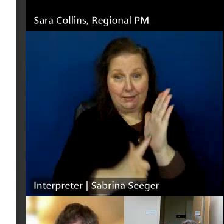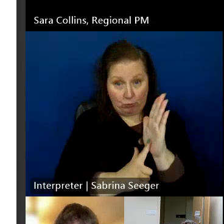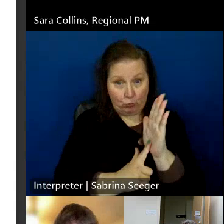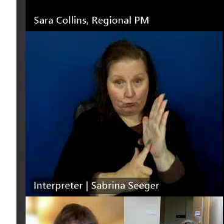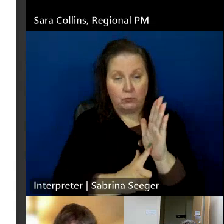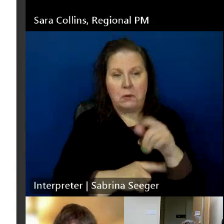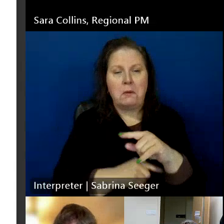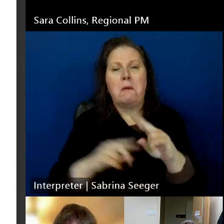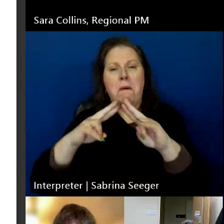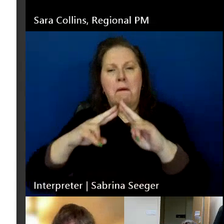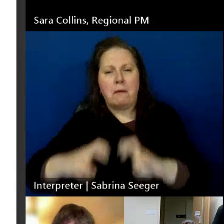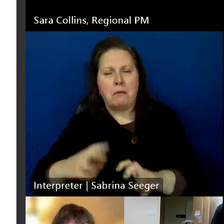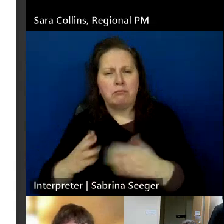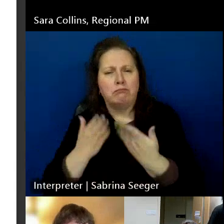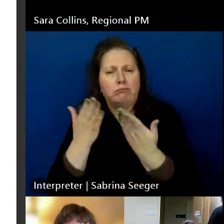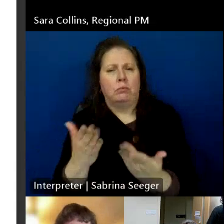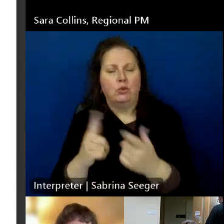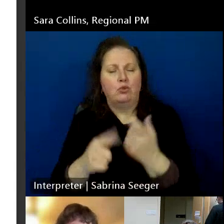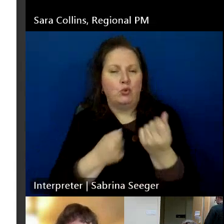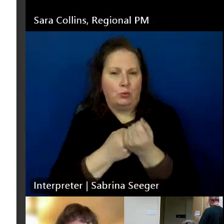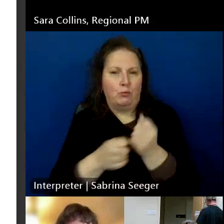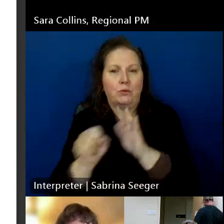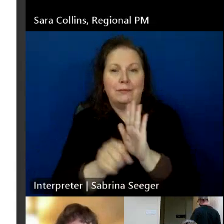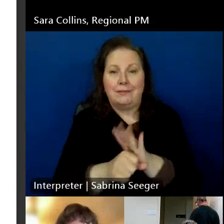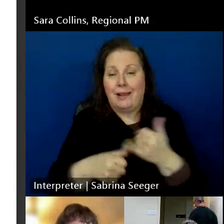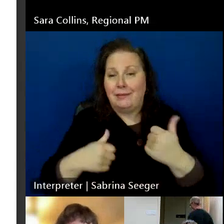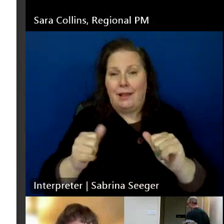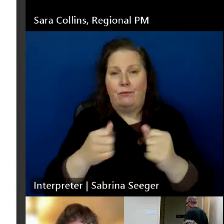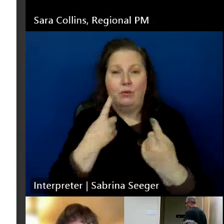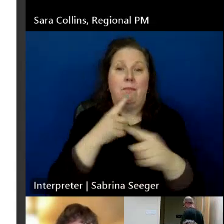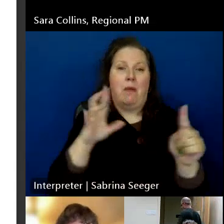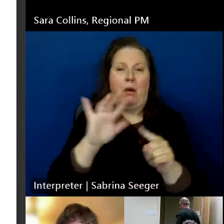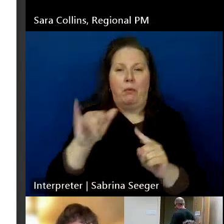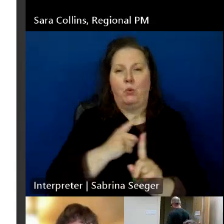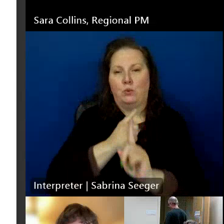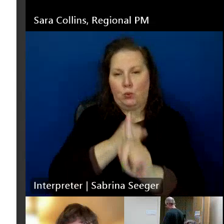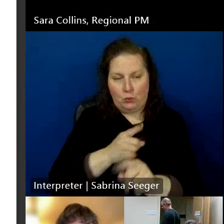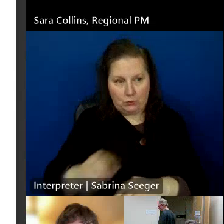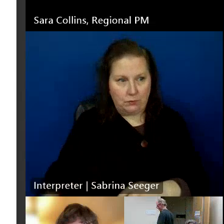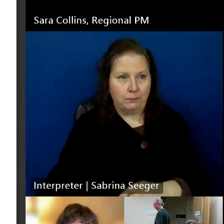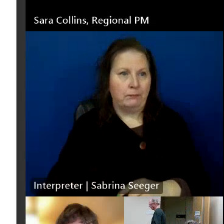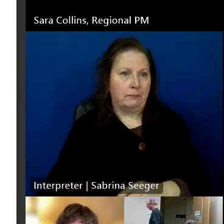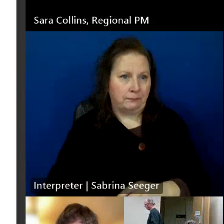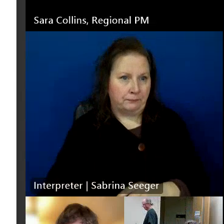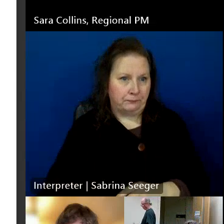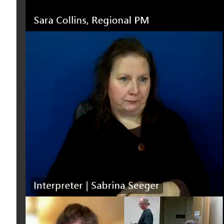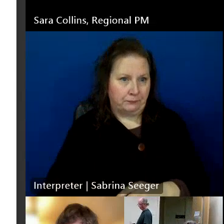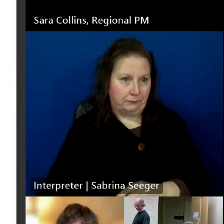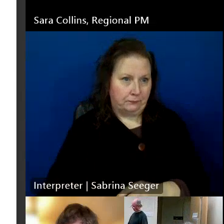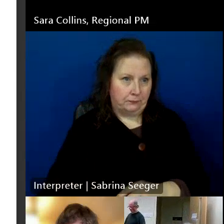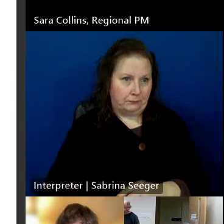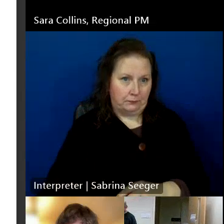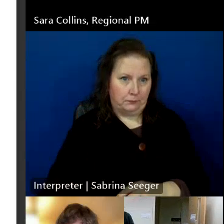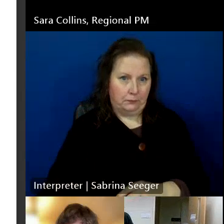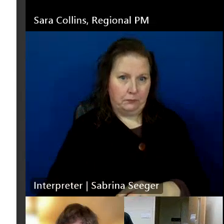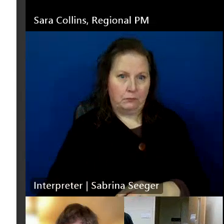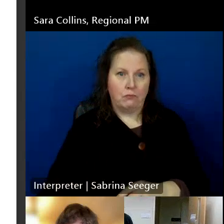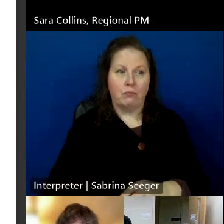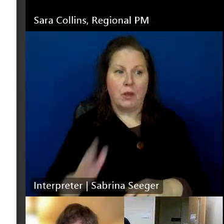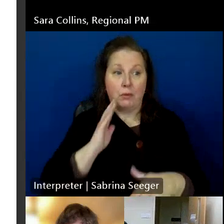and recommendations to support the state's efforts in achieving those goals. It's also the entire process of the